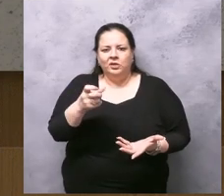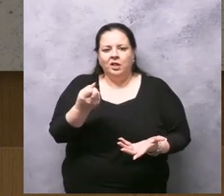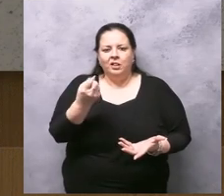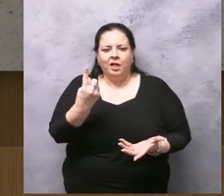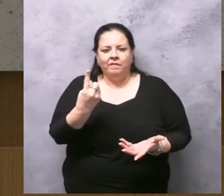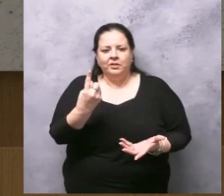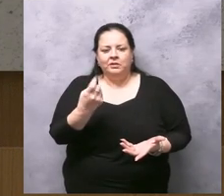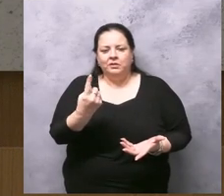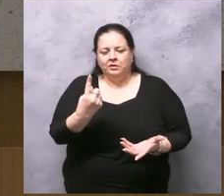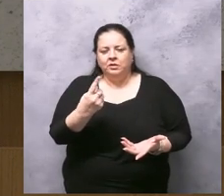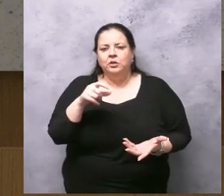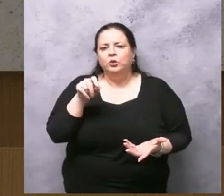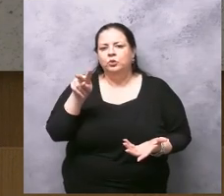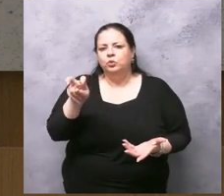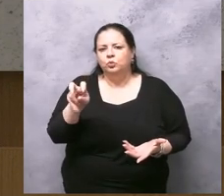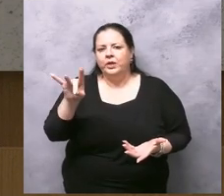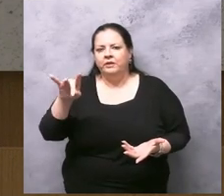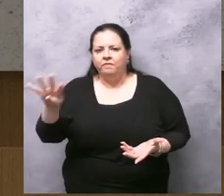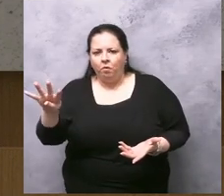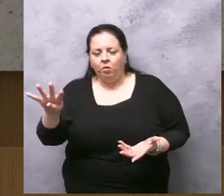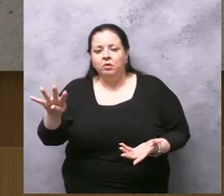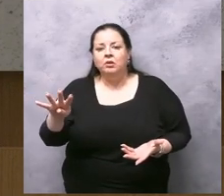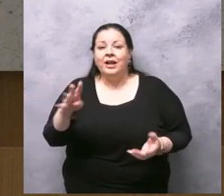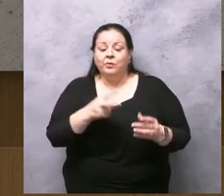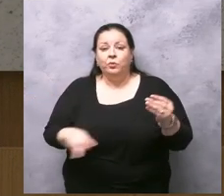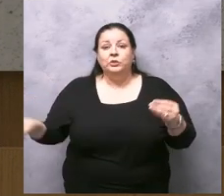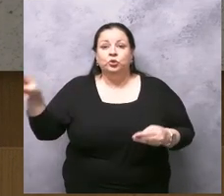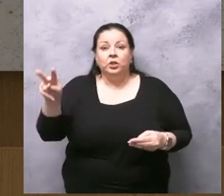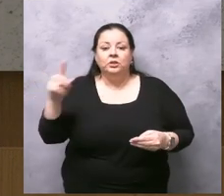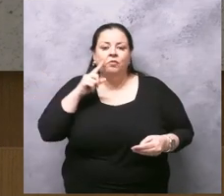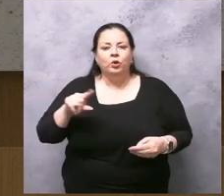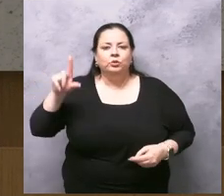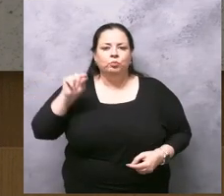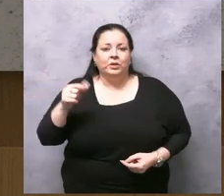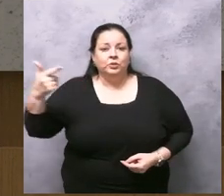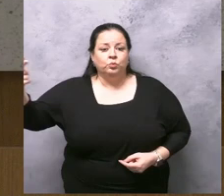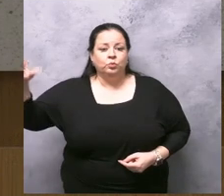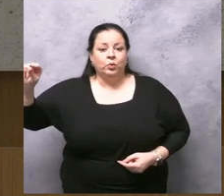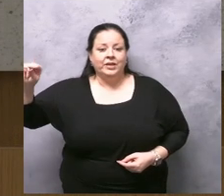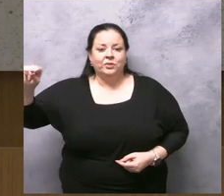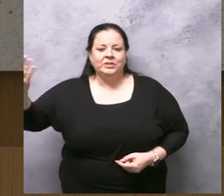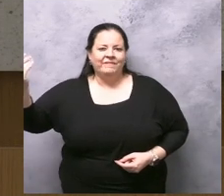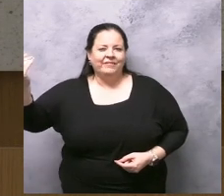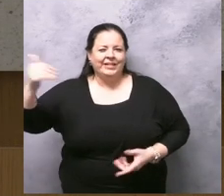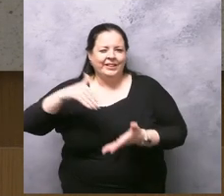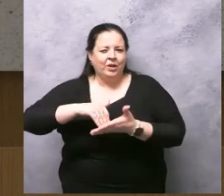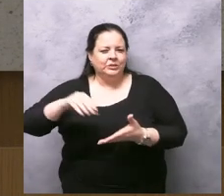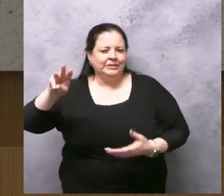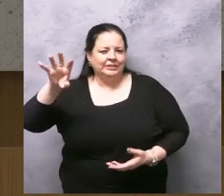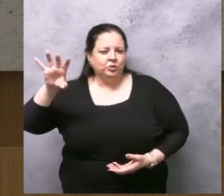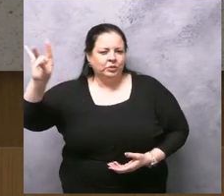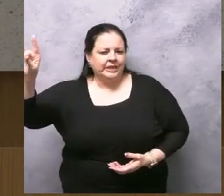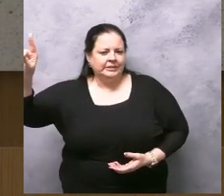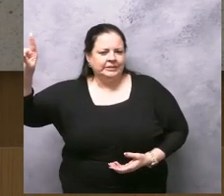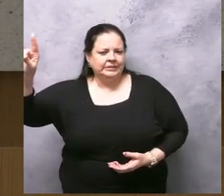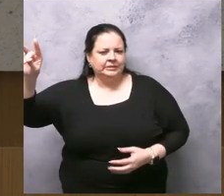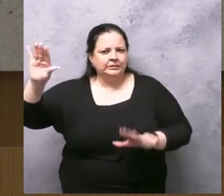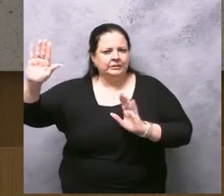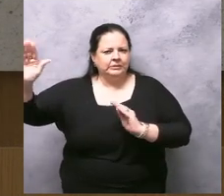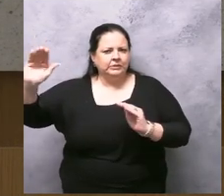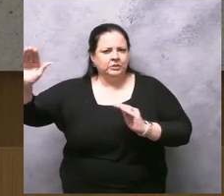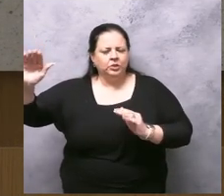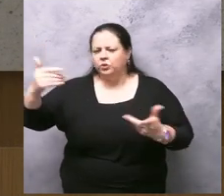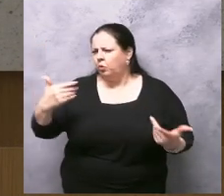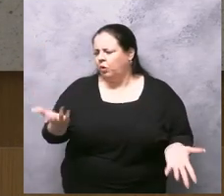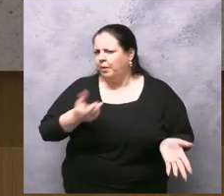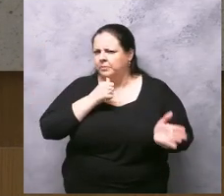111,284, and our projected enrollment for students by 2020 was 15,618. Mm-hmm. So I'm not